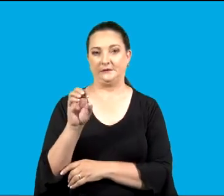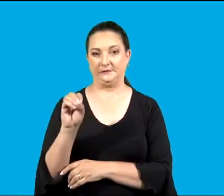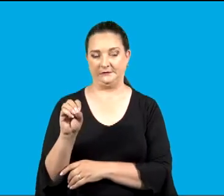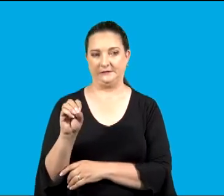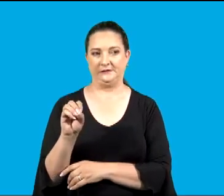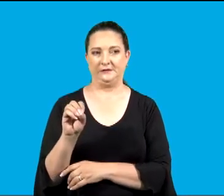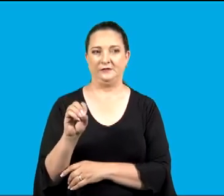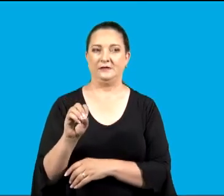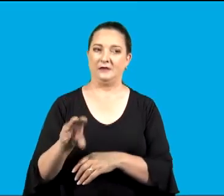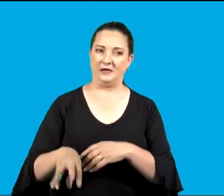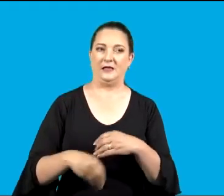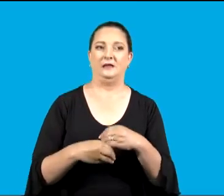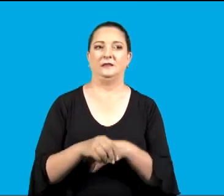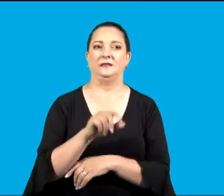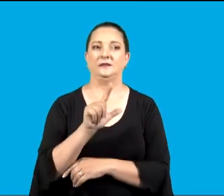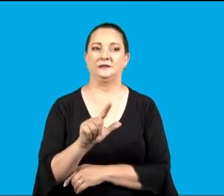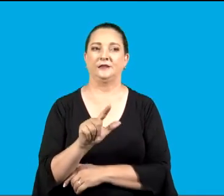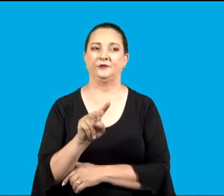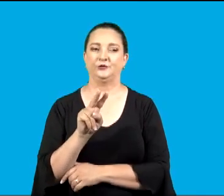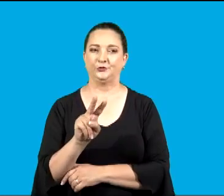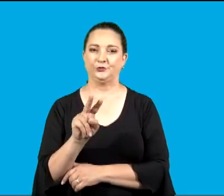9,100. And I add